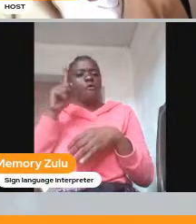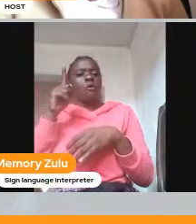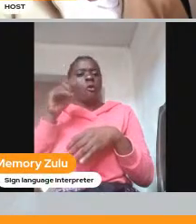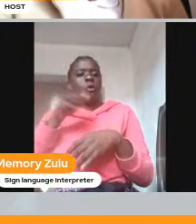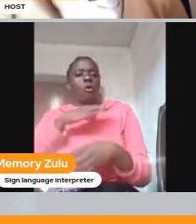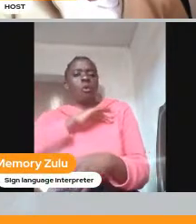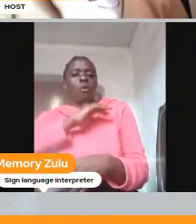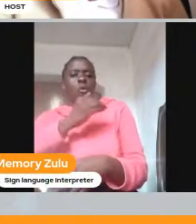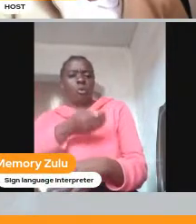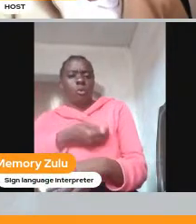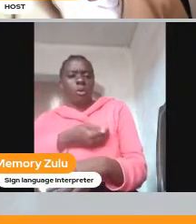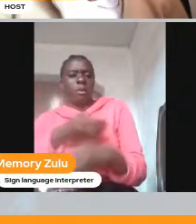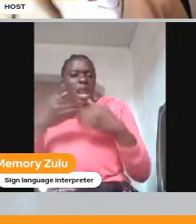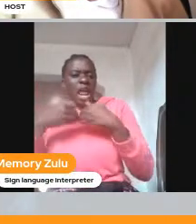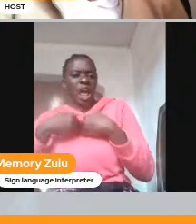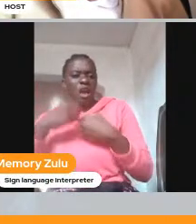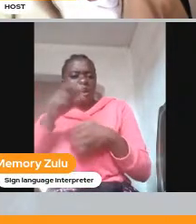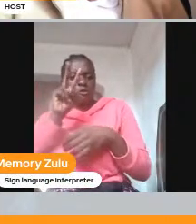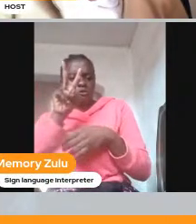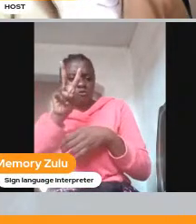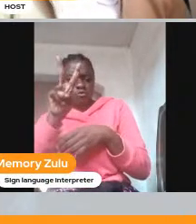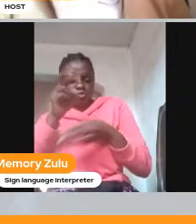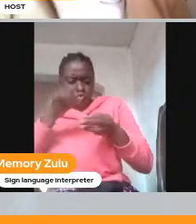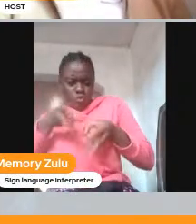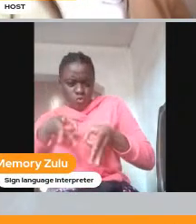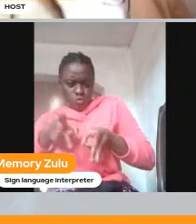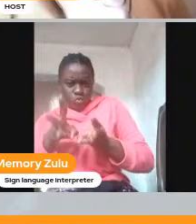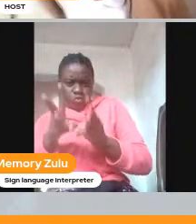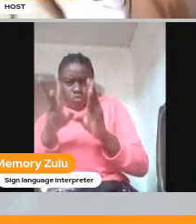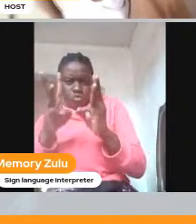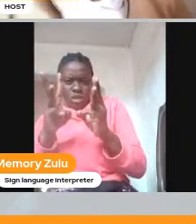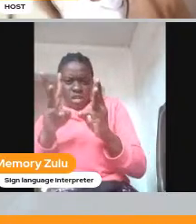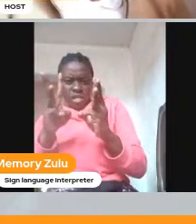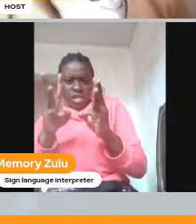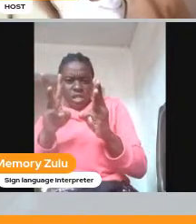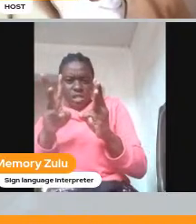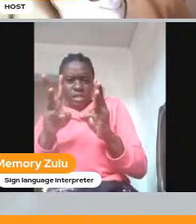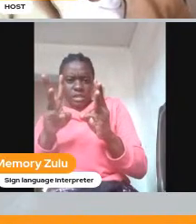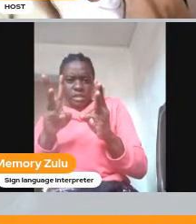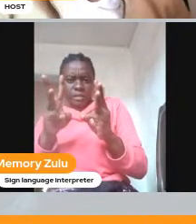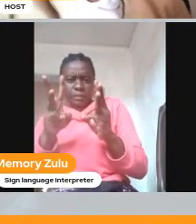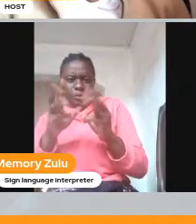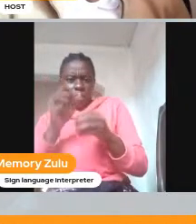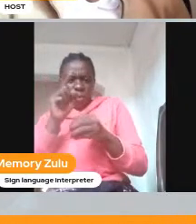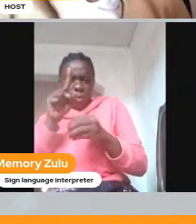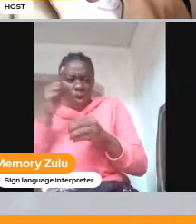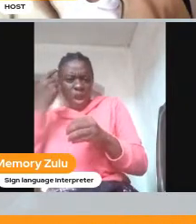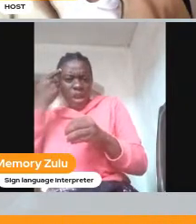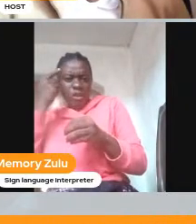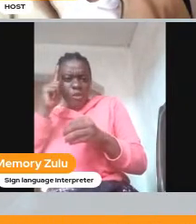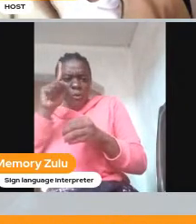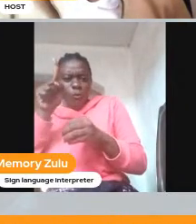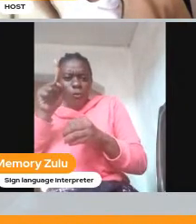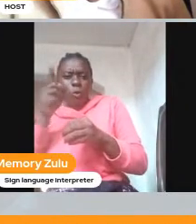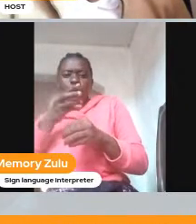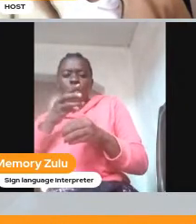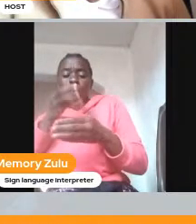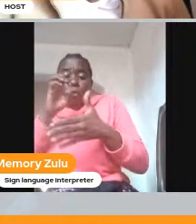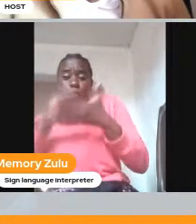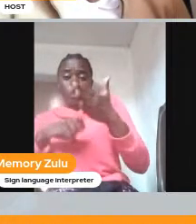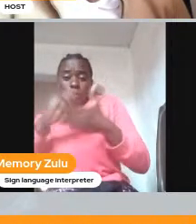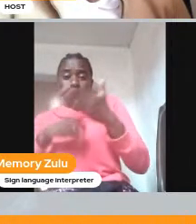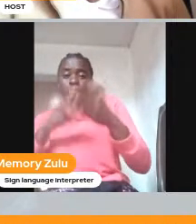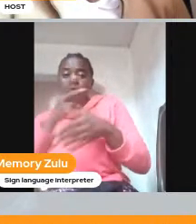because the bacteria can also invade in the other system. So these two may be present